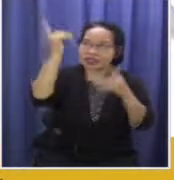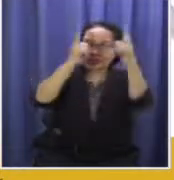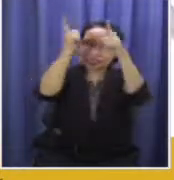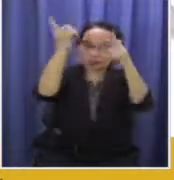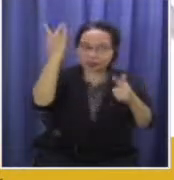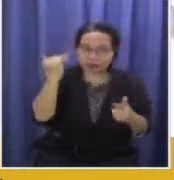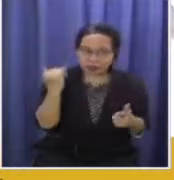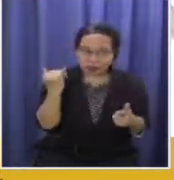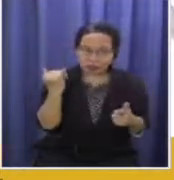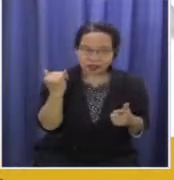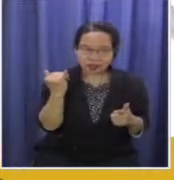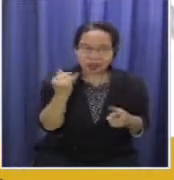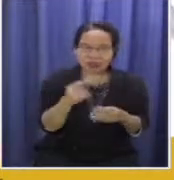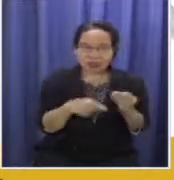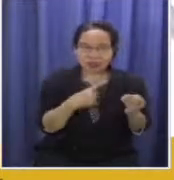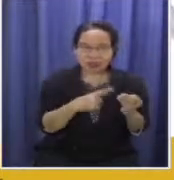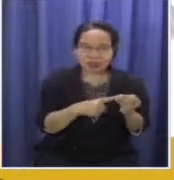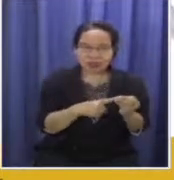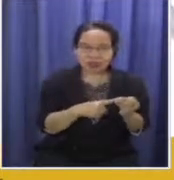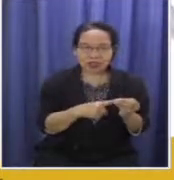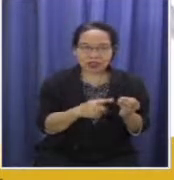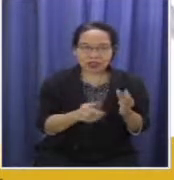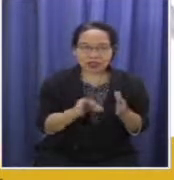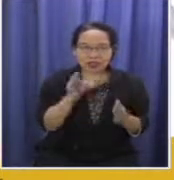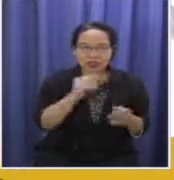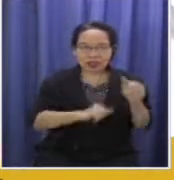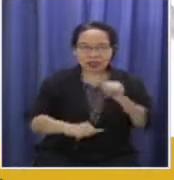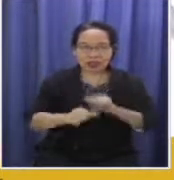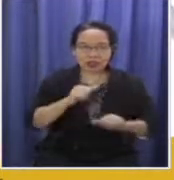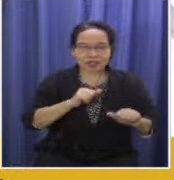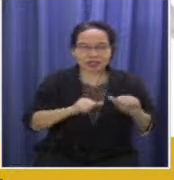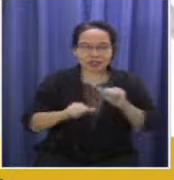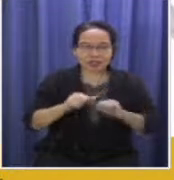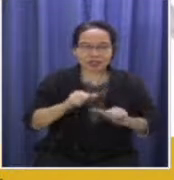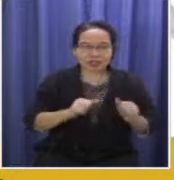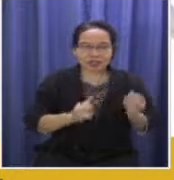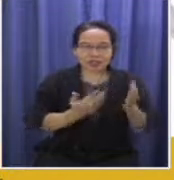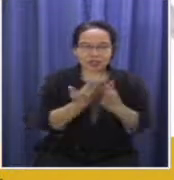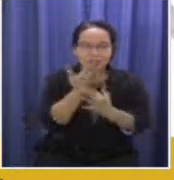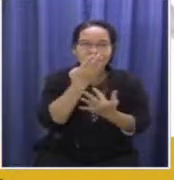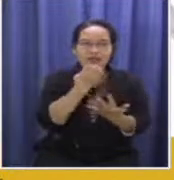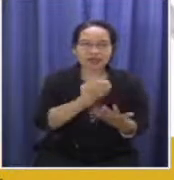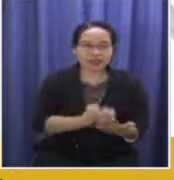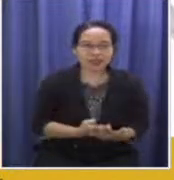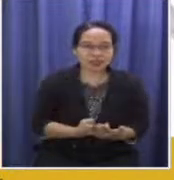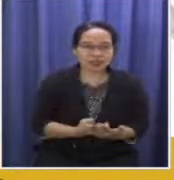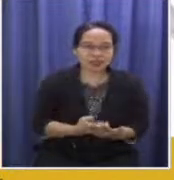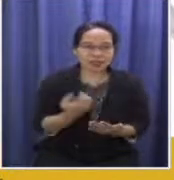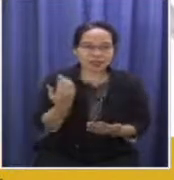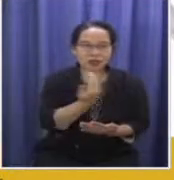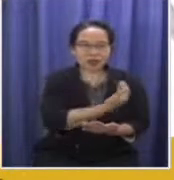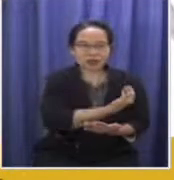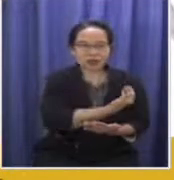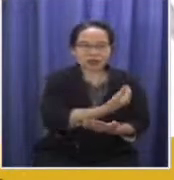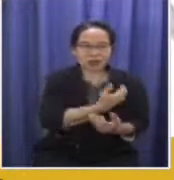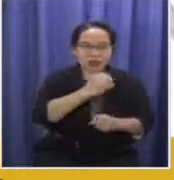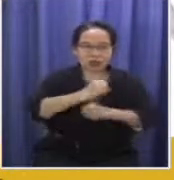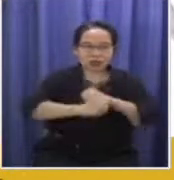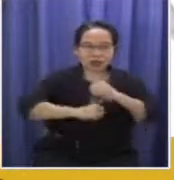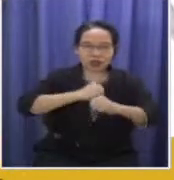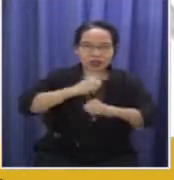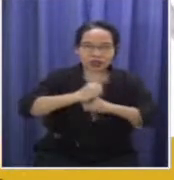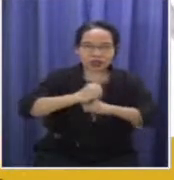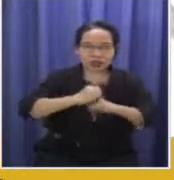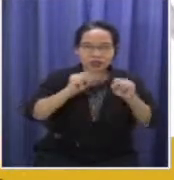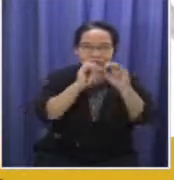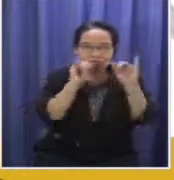Why? According to the findings of science, through the evidences in our solar system